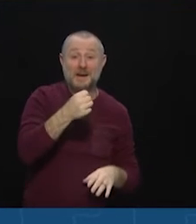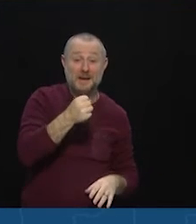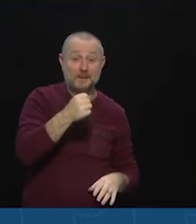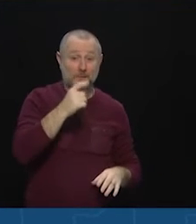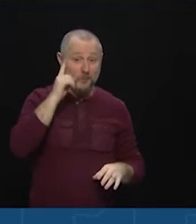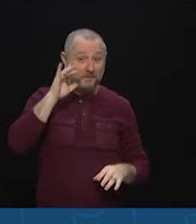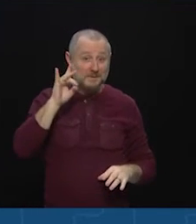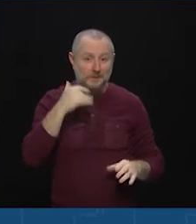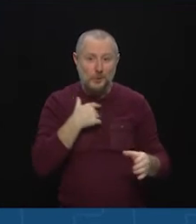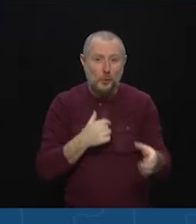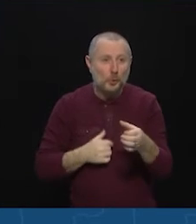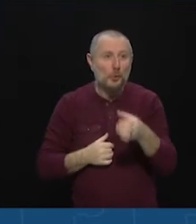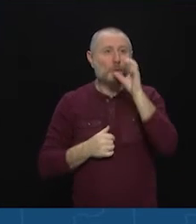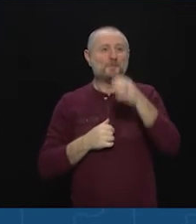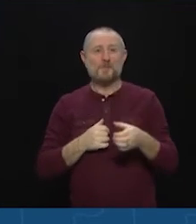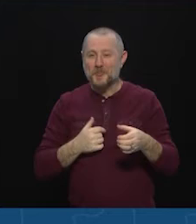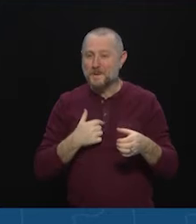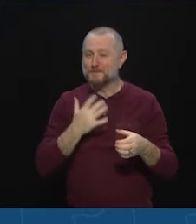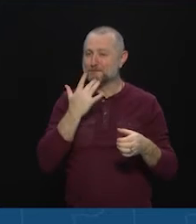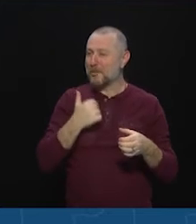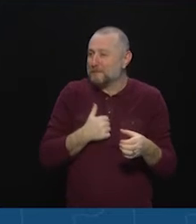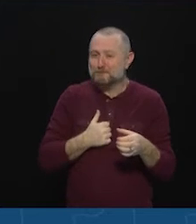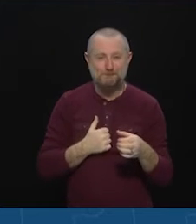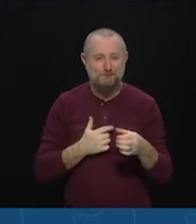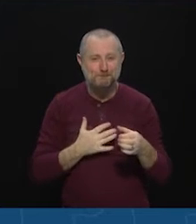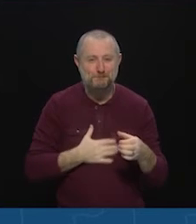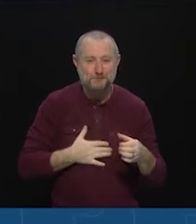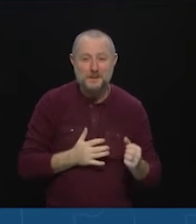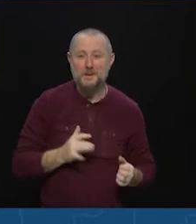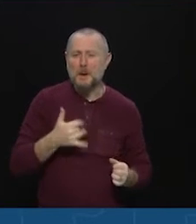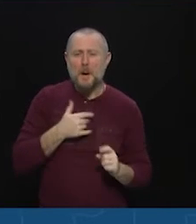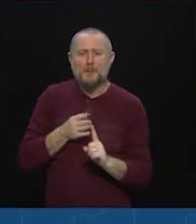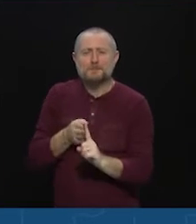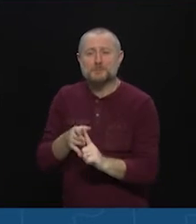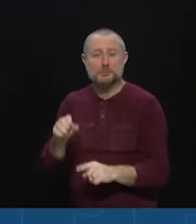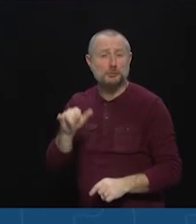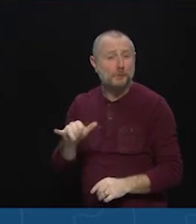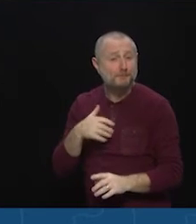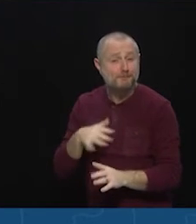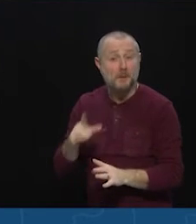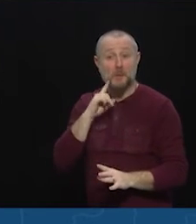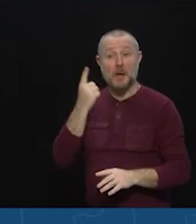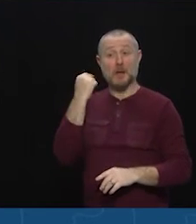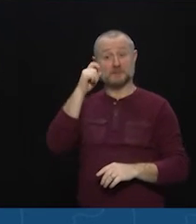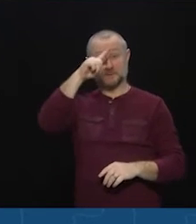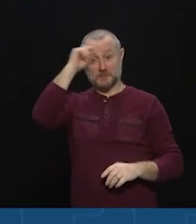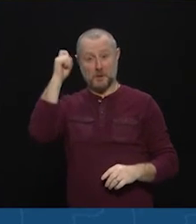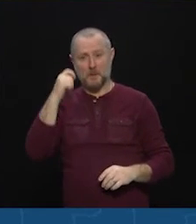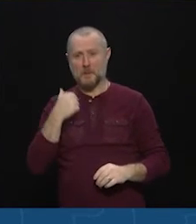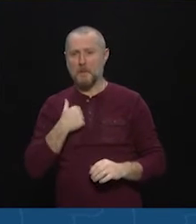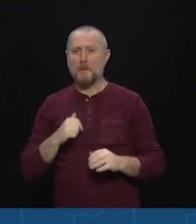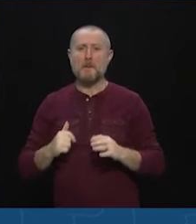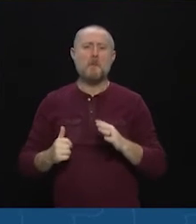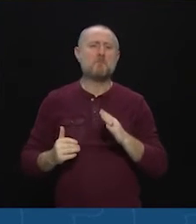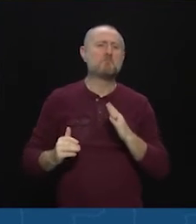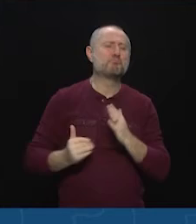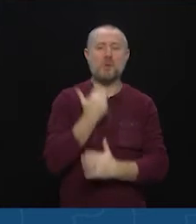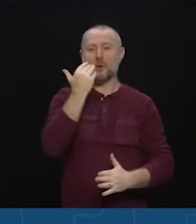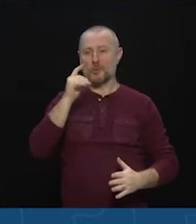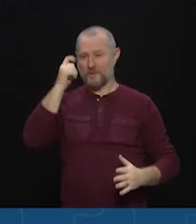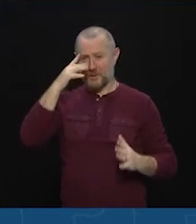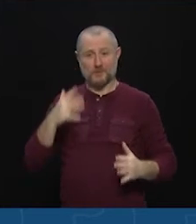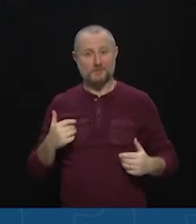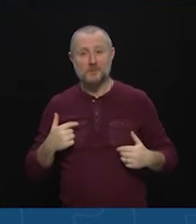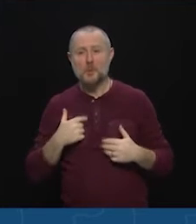favorite. So I've always been here. And even last summer when I was brand new governor, I still came because I wanted to show how important